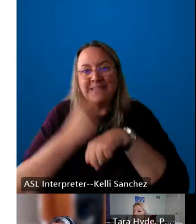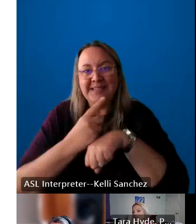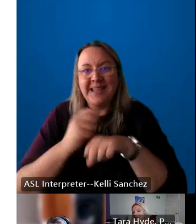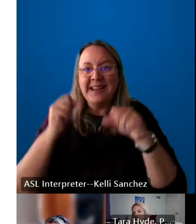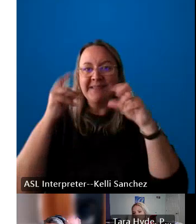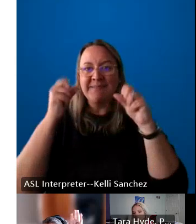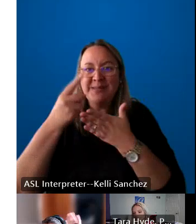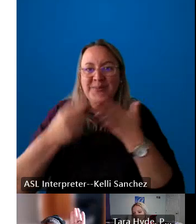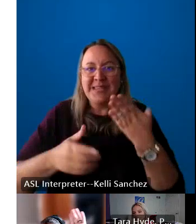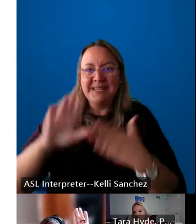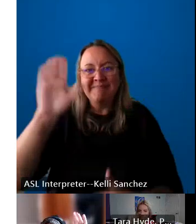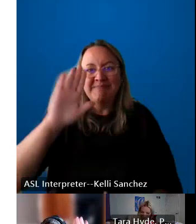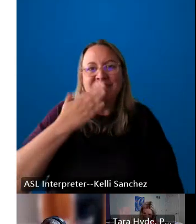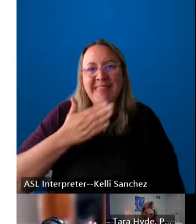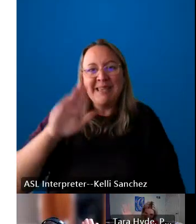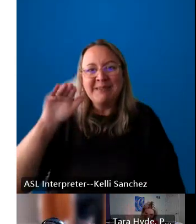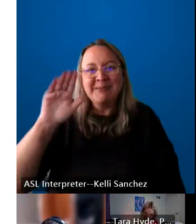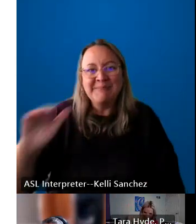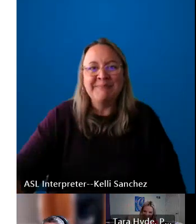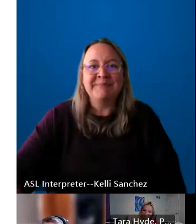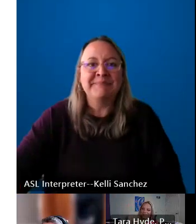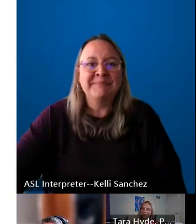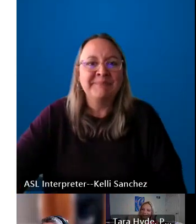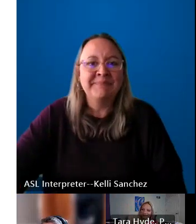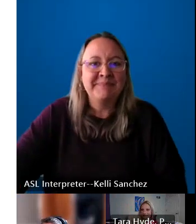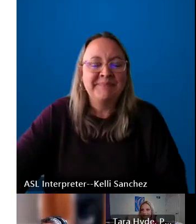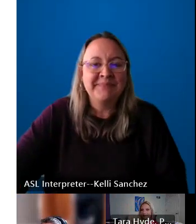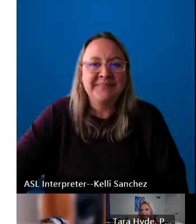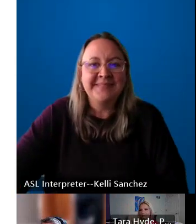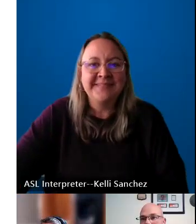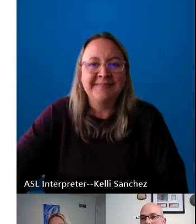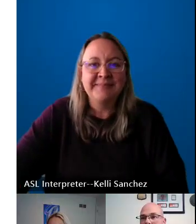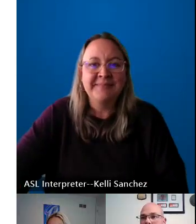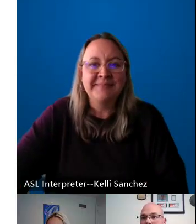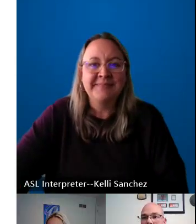amazing weekend. Thank you, everyone. Thank you.